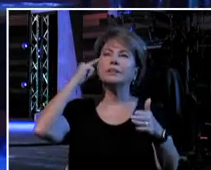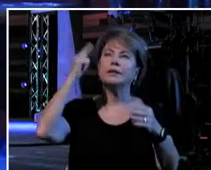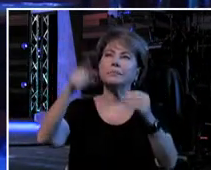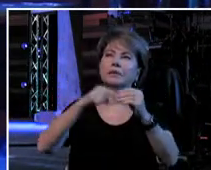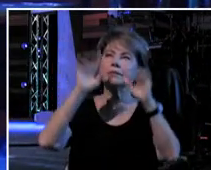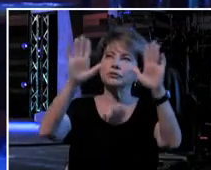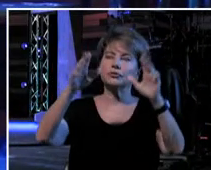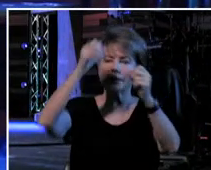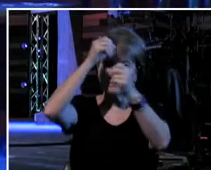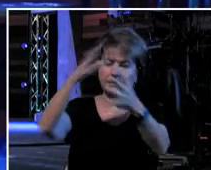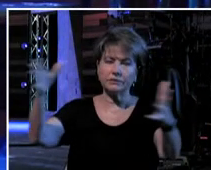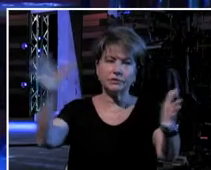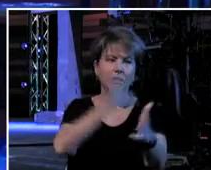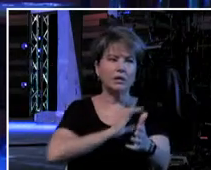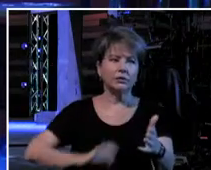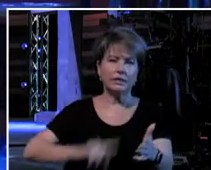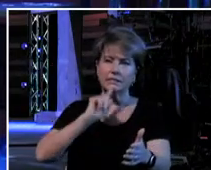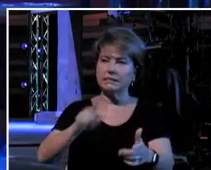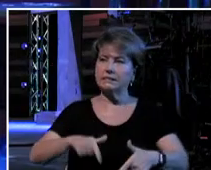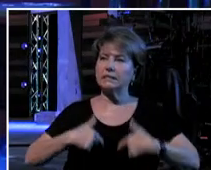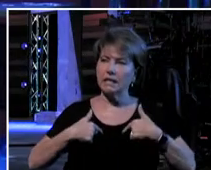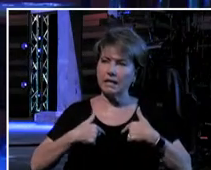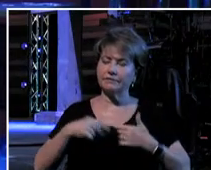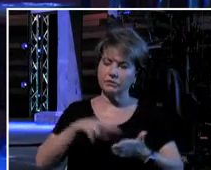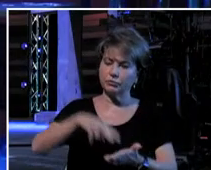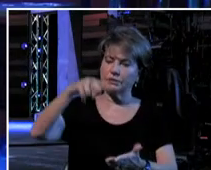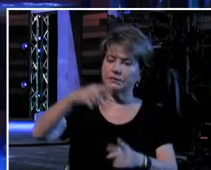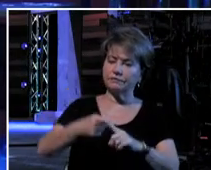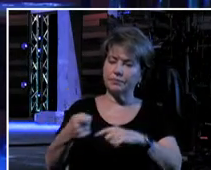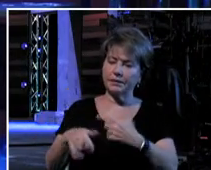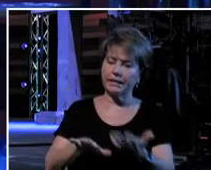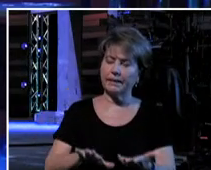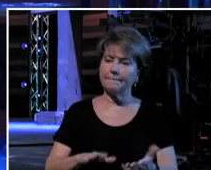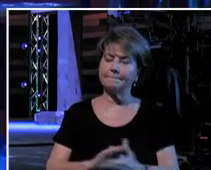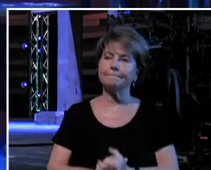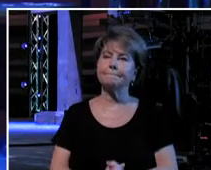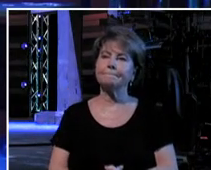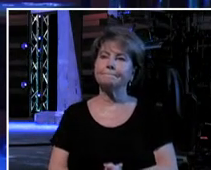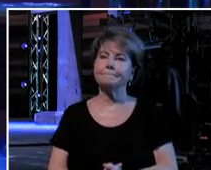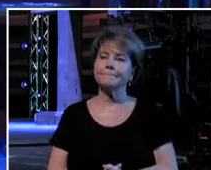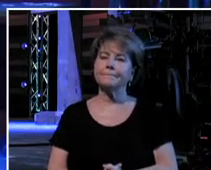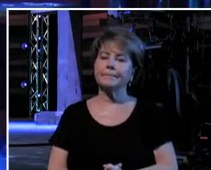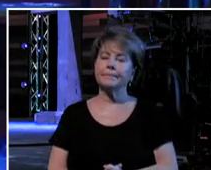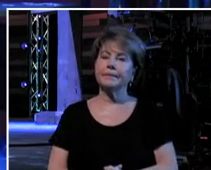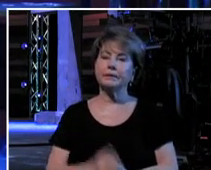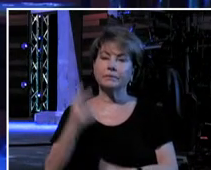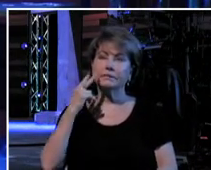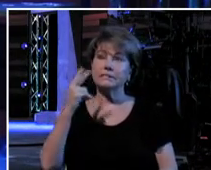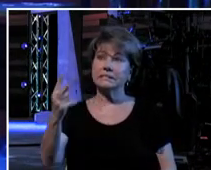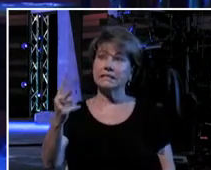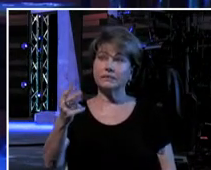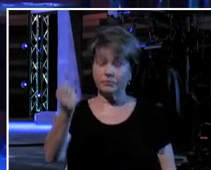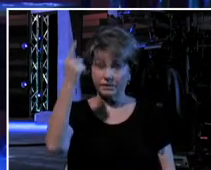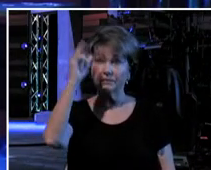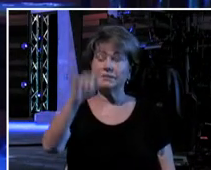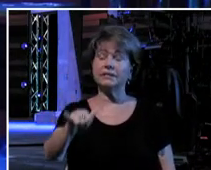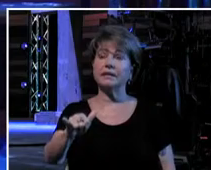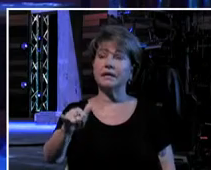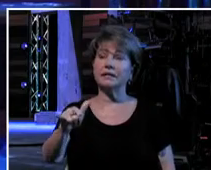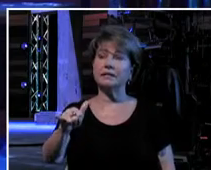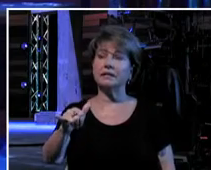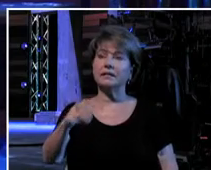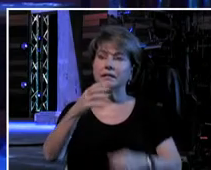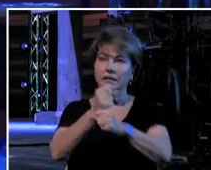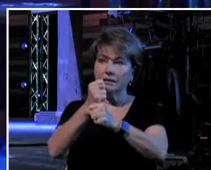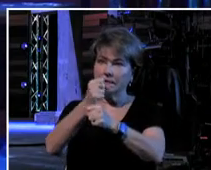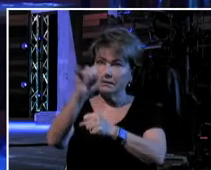message that Christ is alive. He's risen from the dead. And we see it, we get it, and now, Lord, we ask